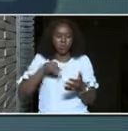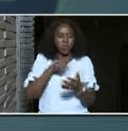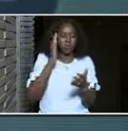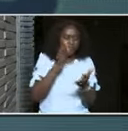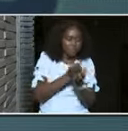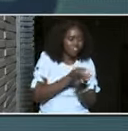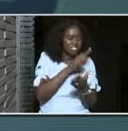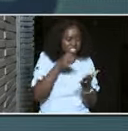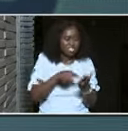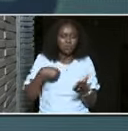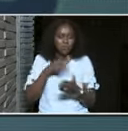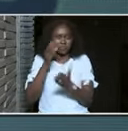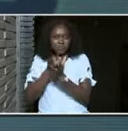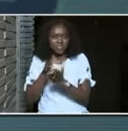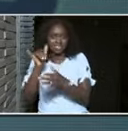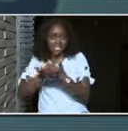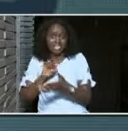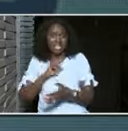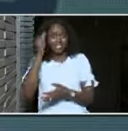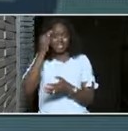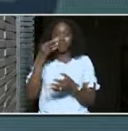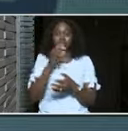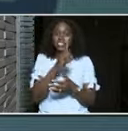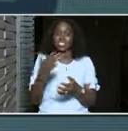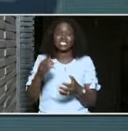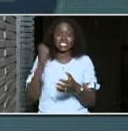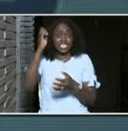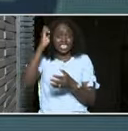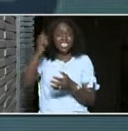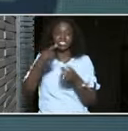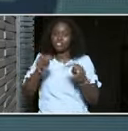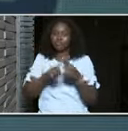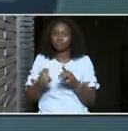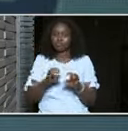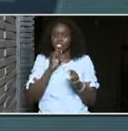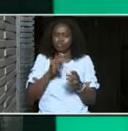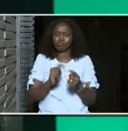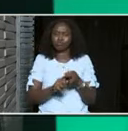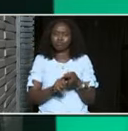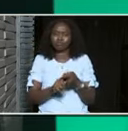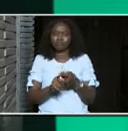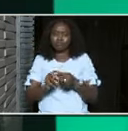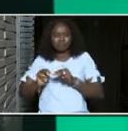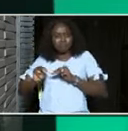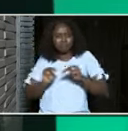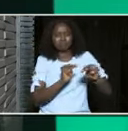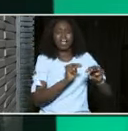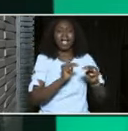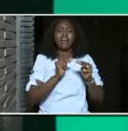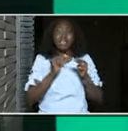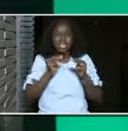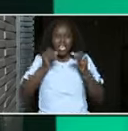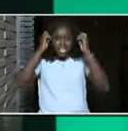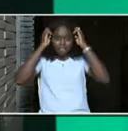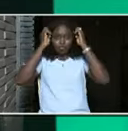that. I think one of the things he's trying to do is to drive education. You know, all these out-of-school